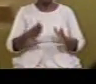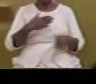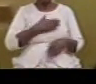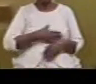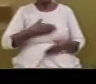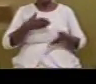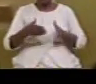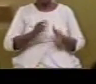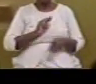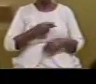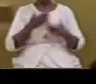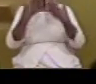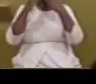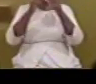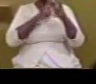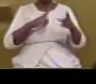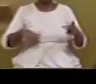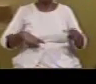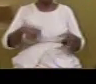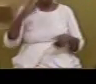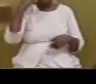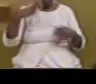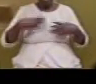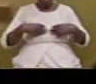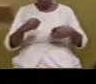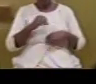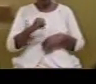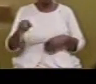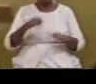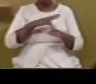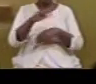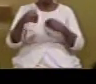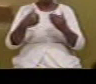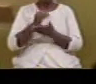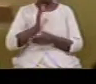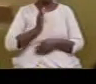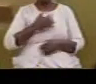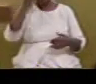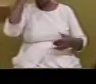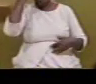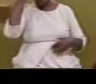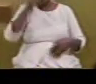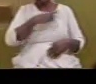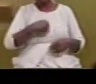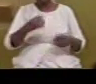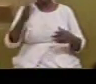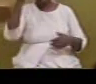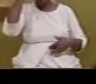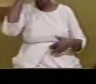Lord for healing all our sicknesses and diseases.